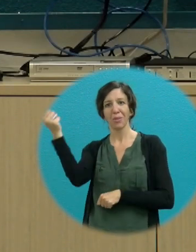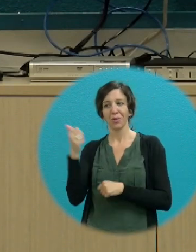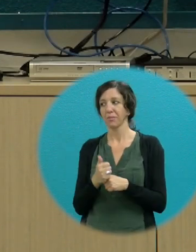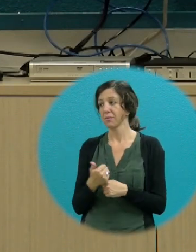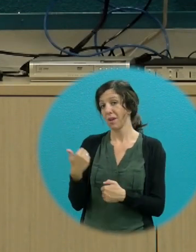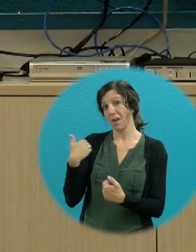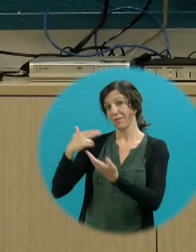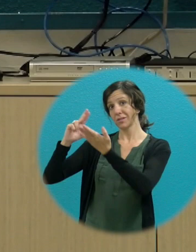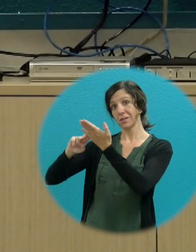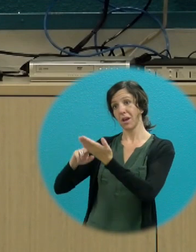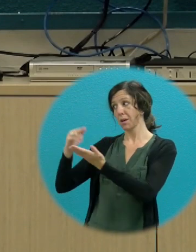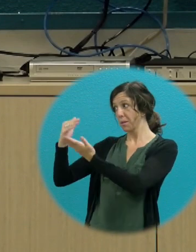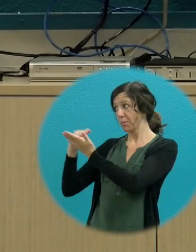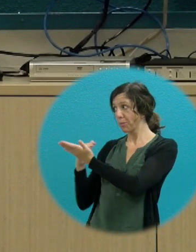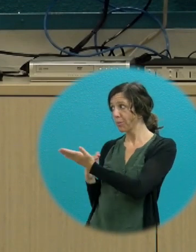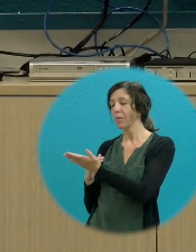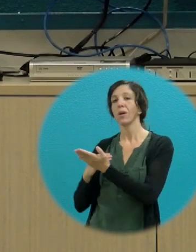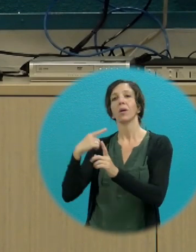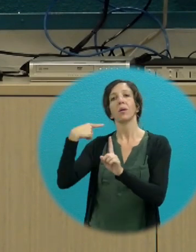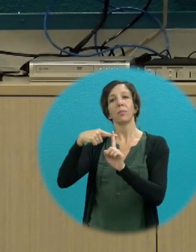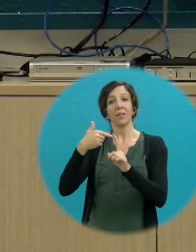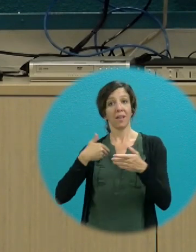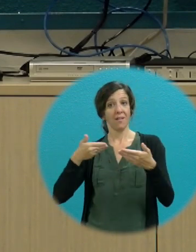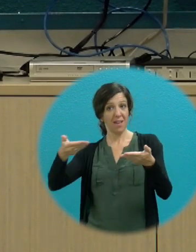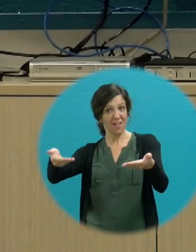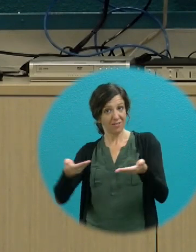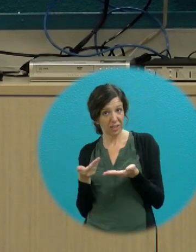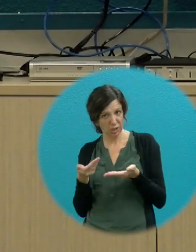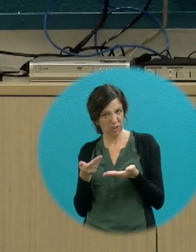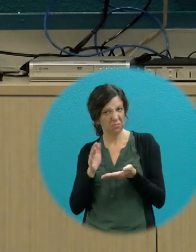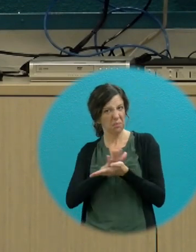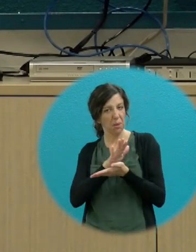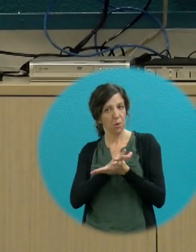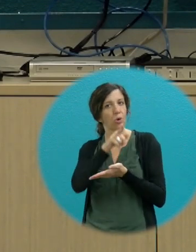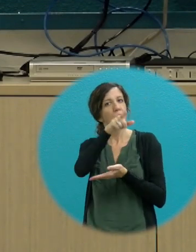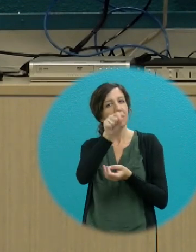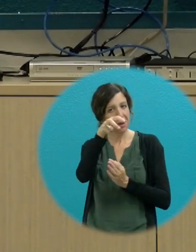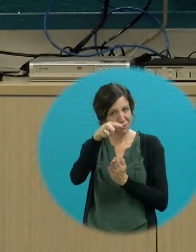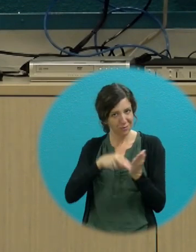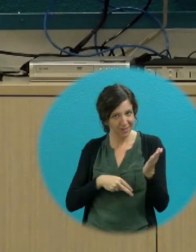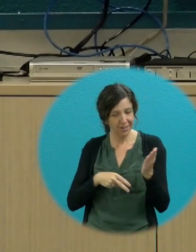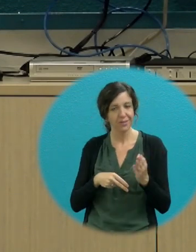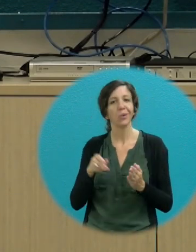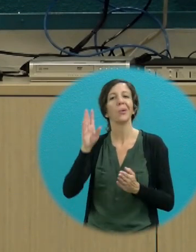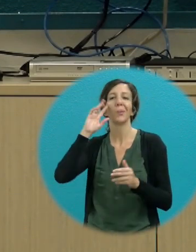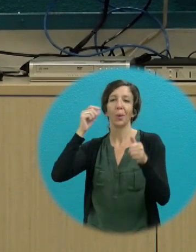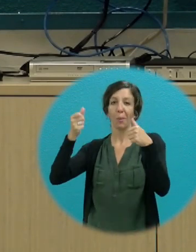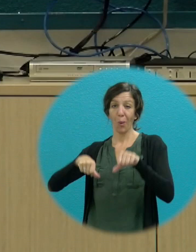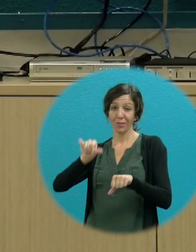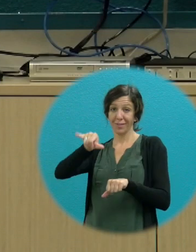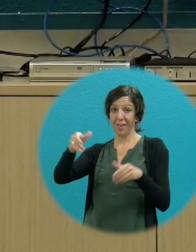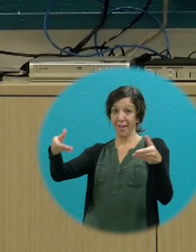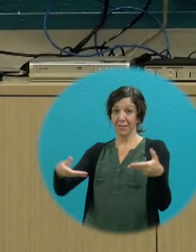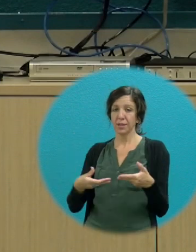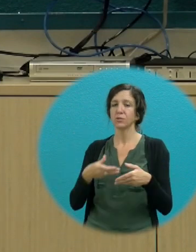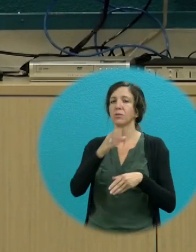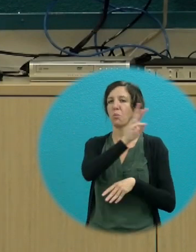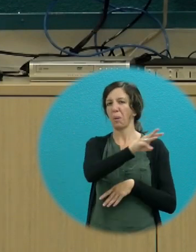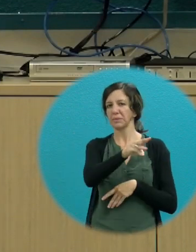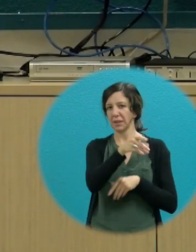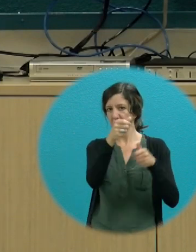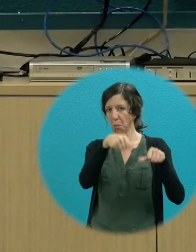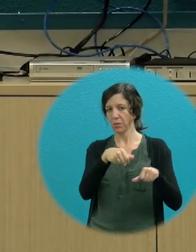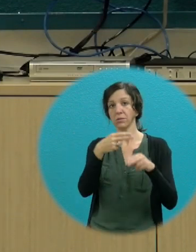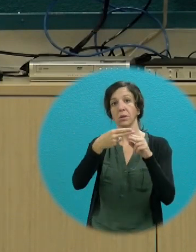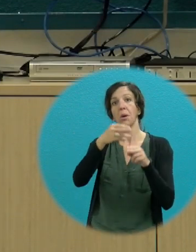privately the way that it should be. So I do have signups over here. I have an invitation written up that you guys can read if you